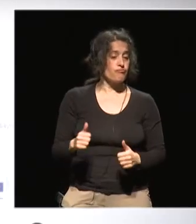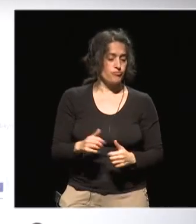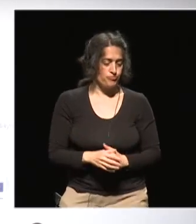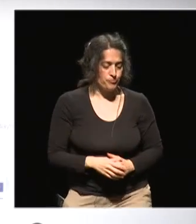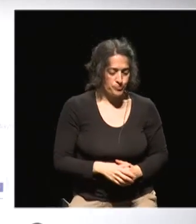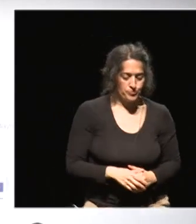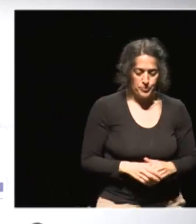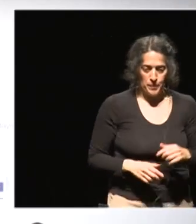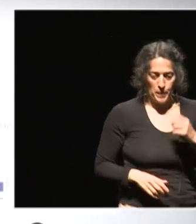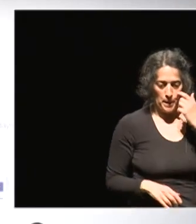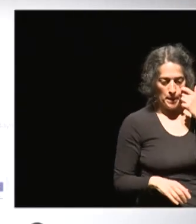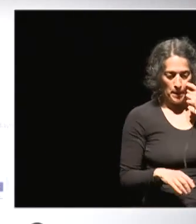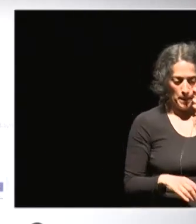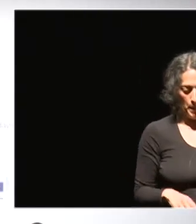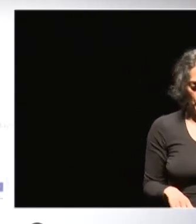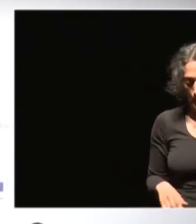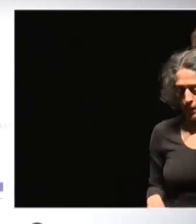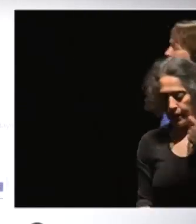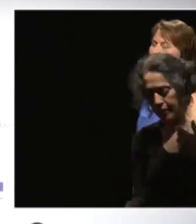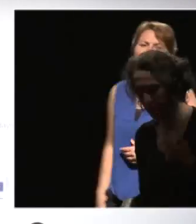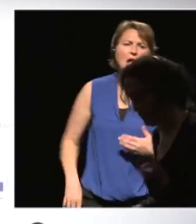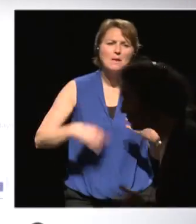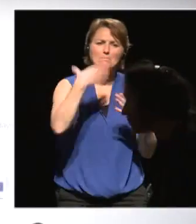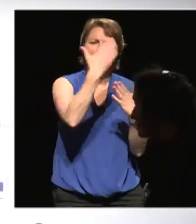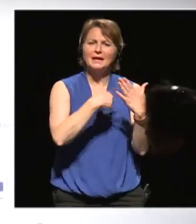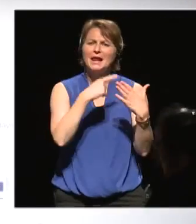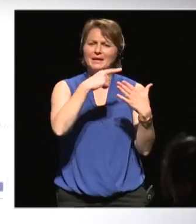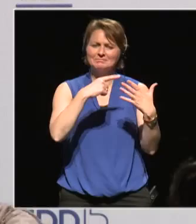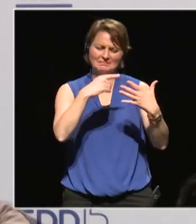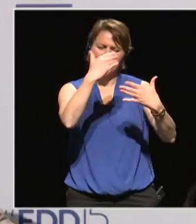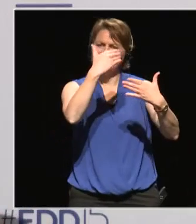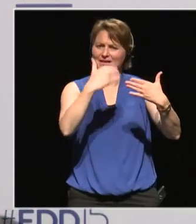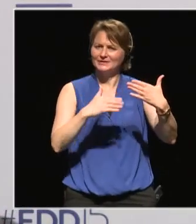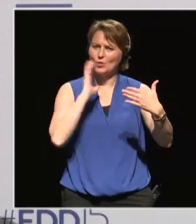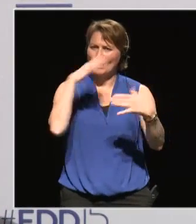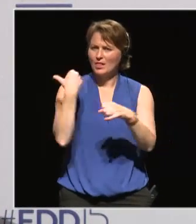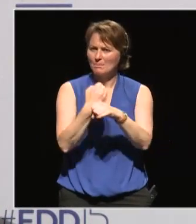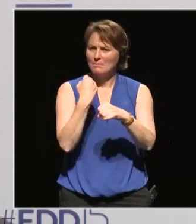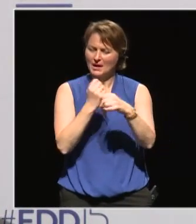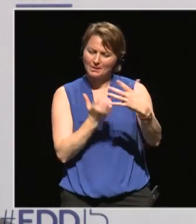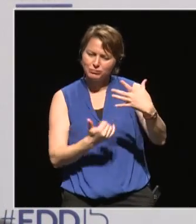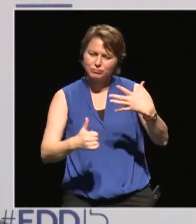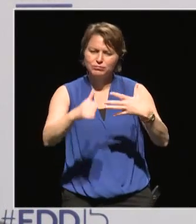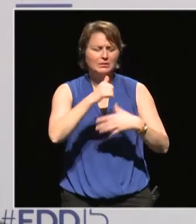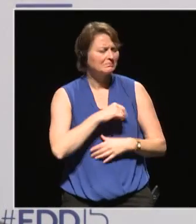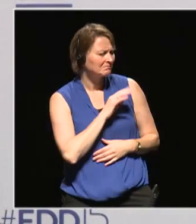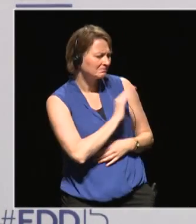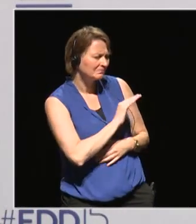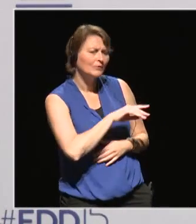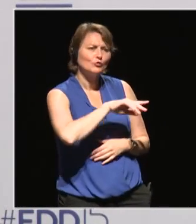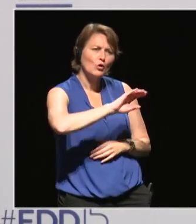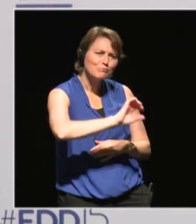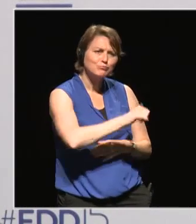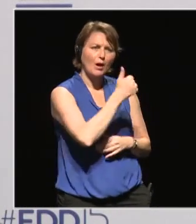that conditionality. Prime Minister, are your hands tied up in the way that Ethiopia might be? Tell us about your